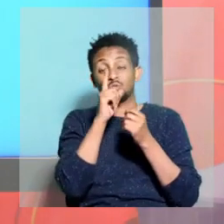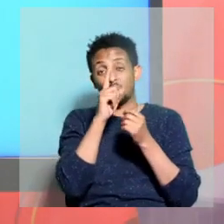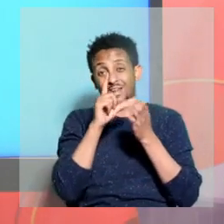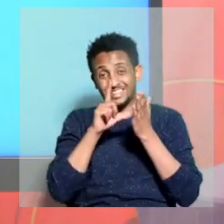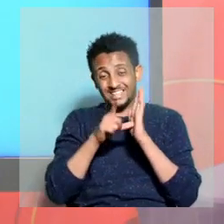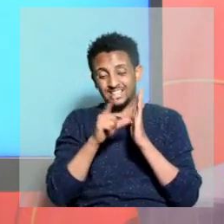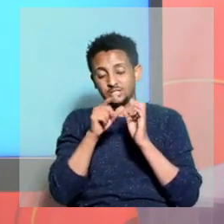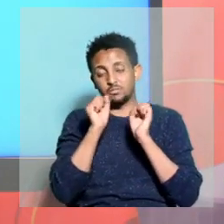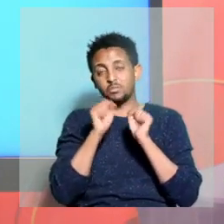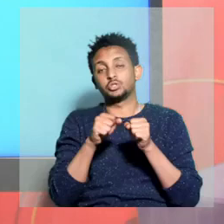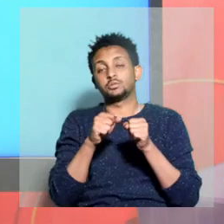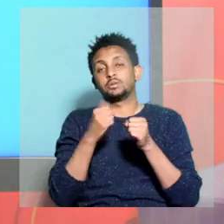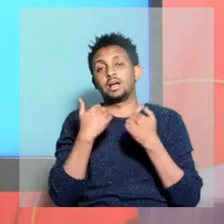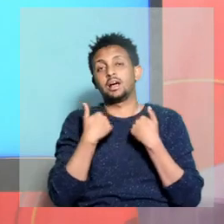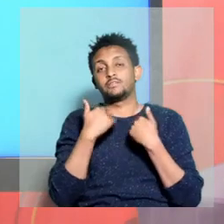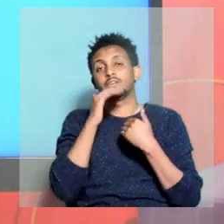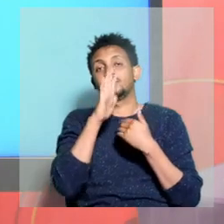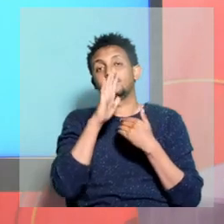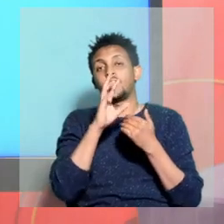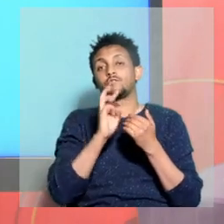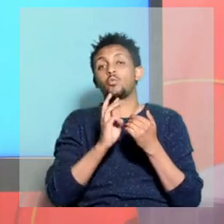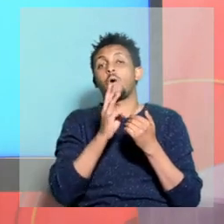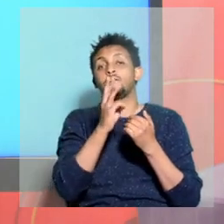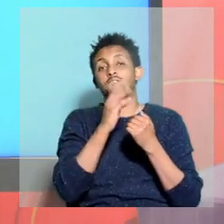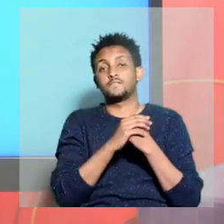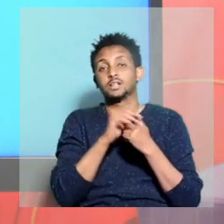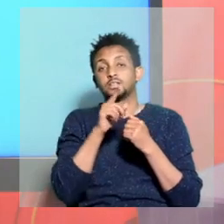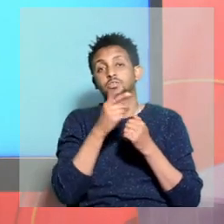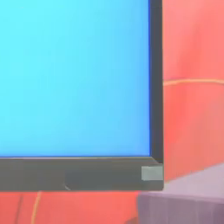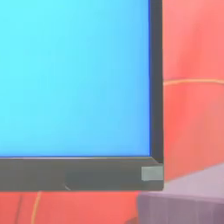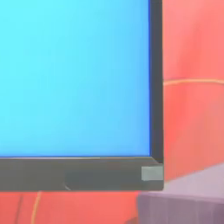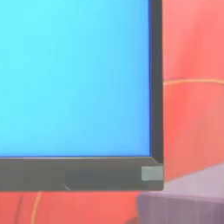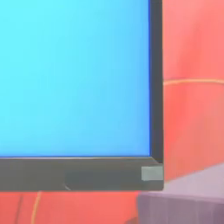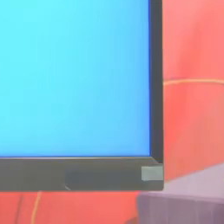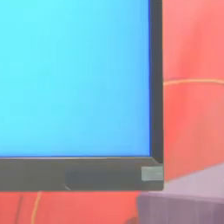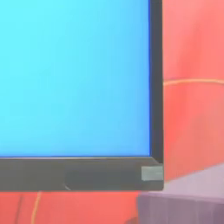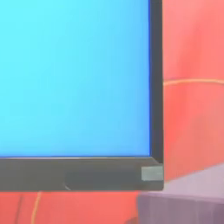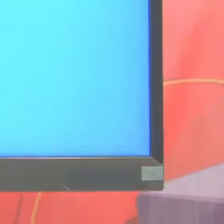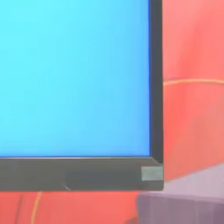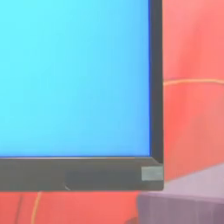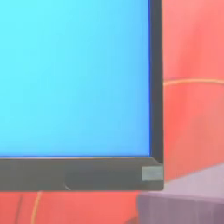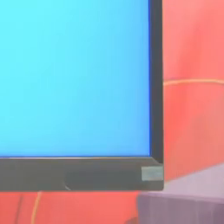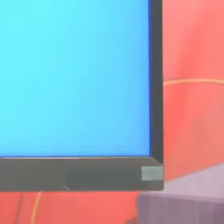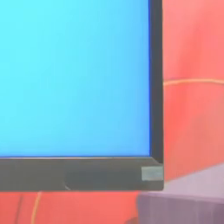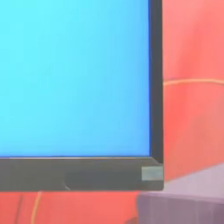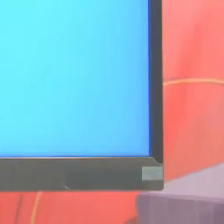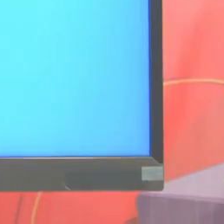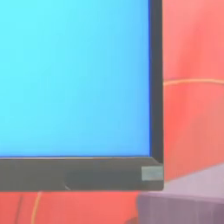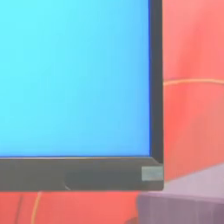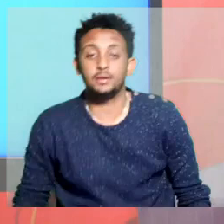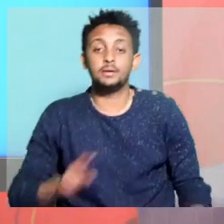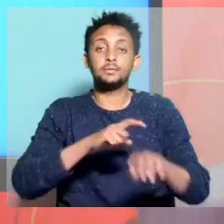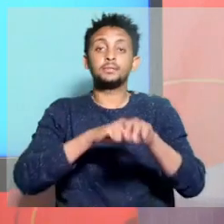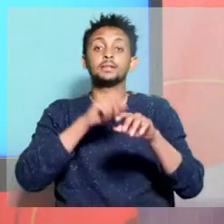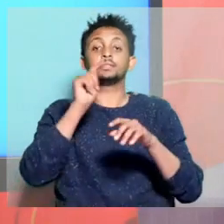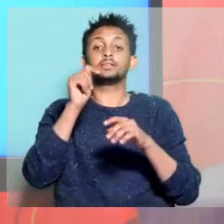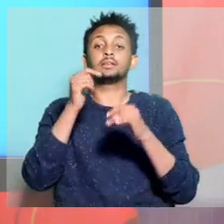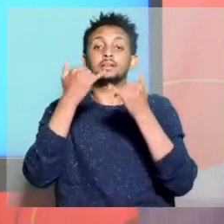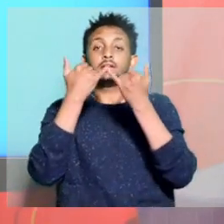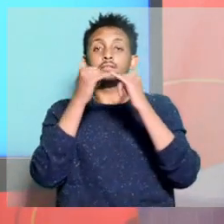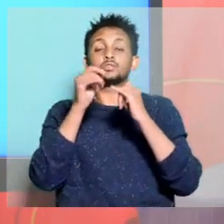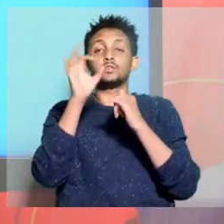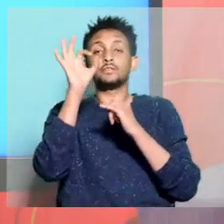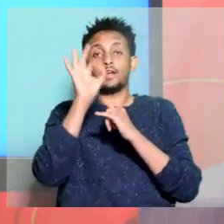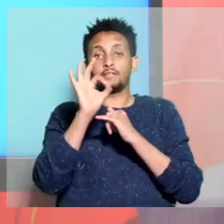1 second it's possible to have 5 waves. This is what it says. If you are going to determine the period, you should have to inverse the